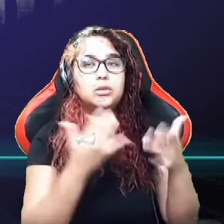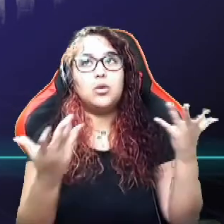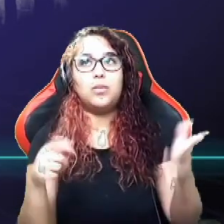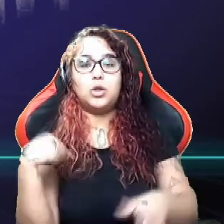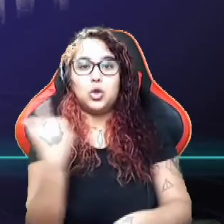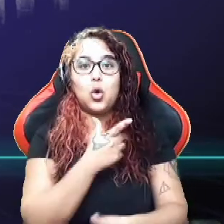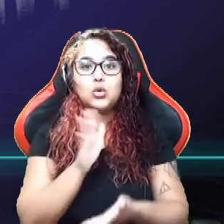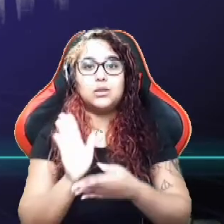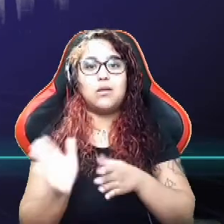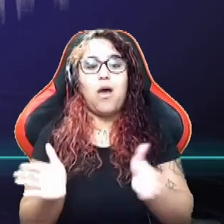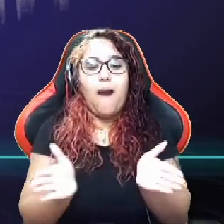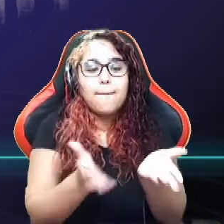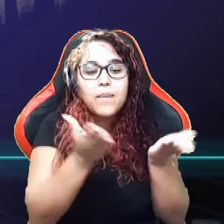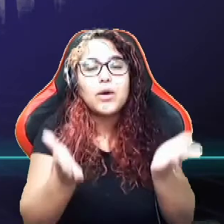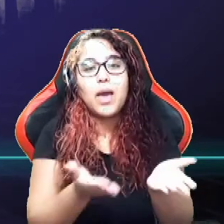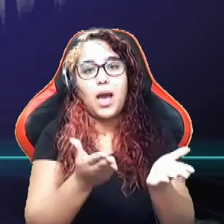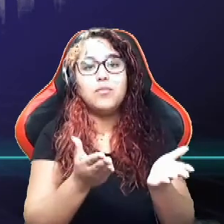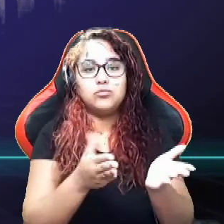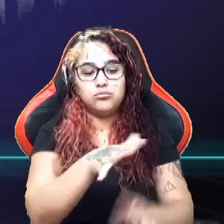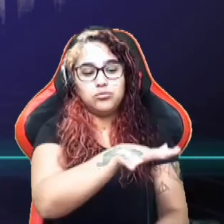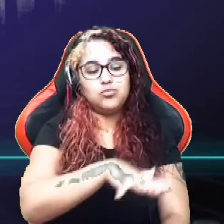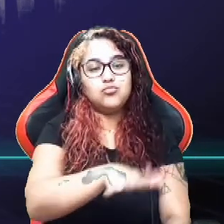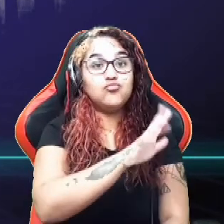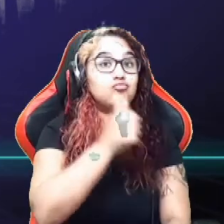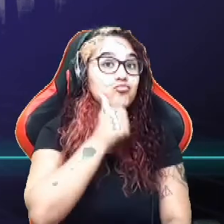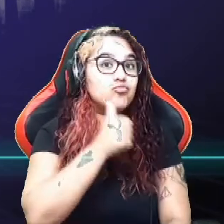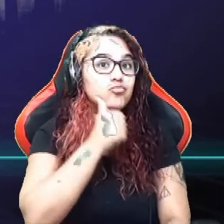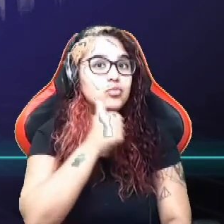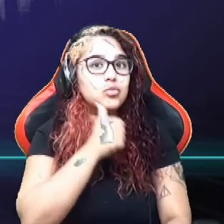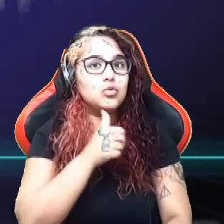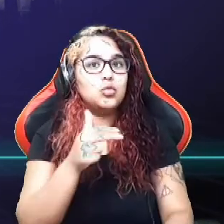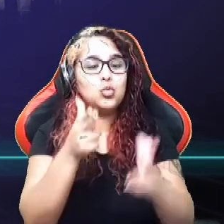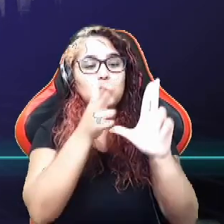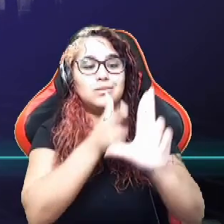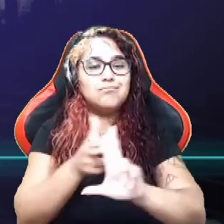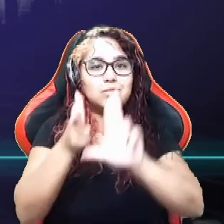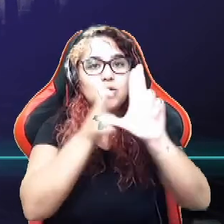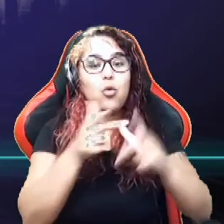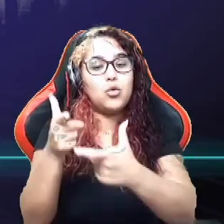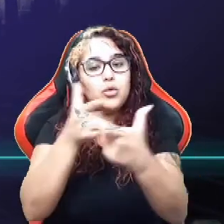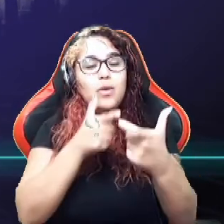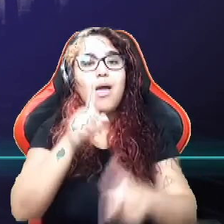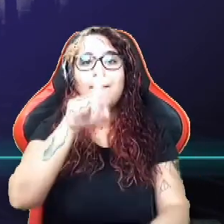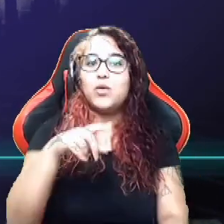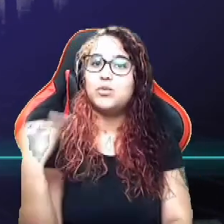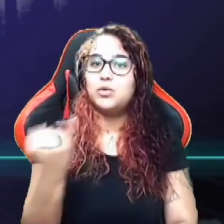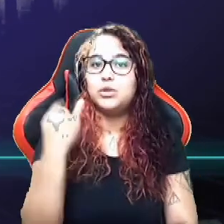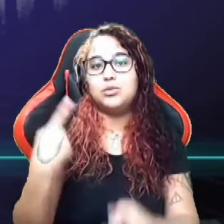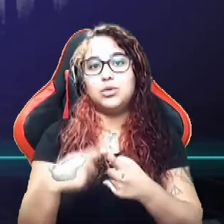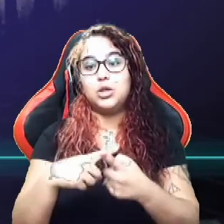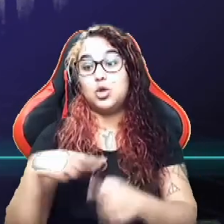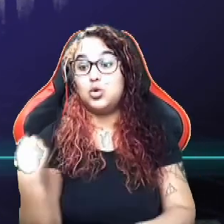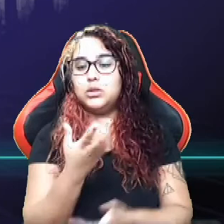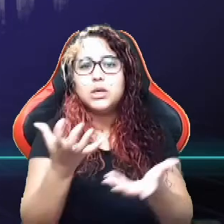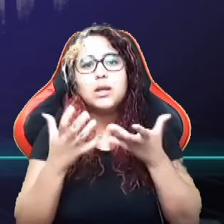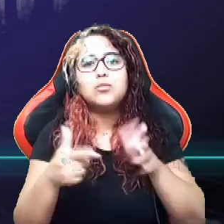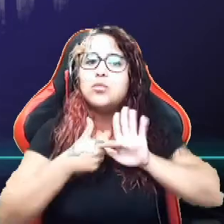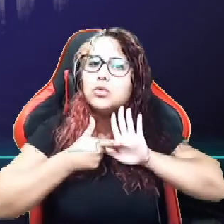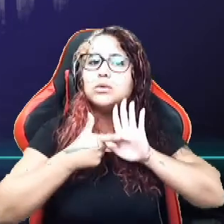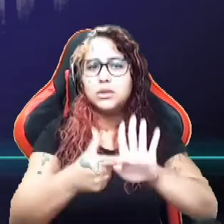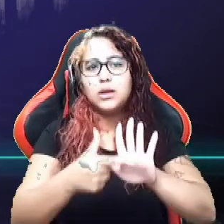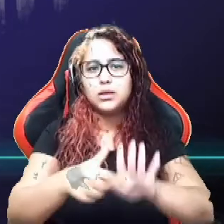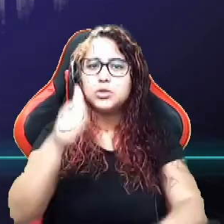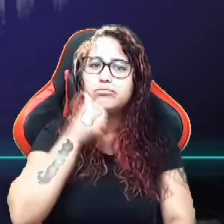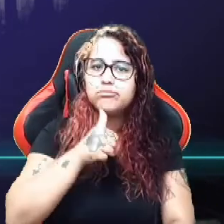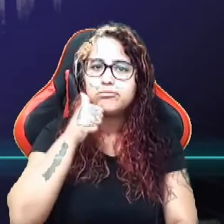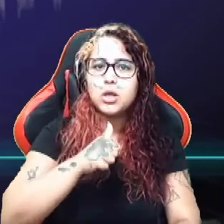So supporting a girls' championship, for example, with Valorant and CSGO, that's also important because we want